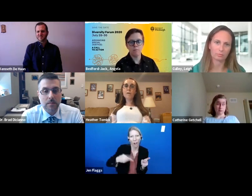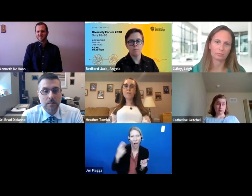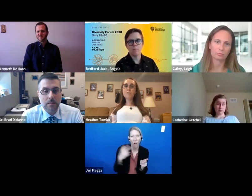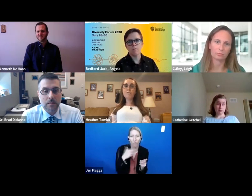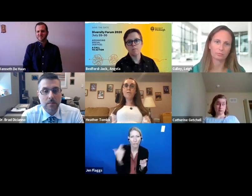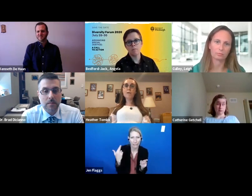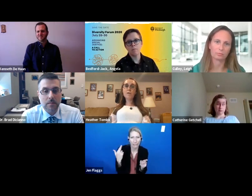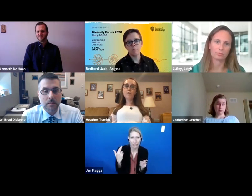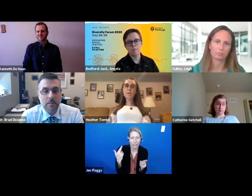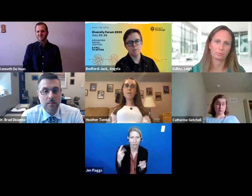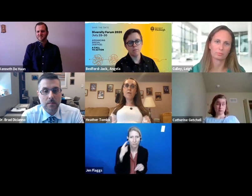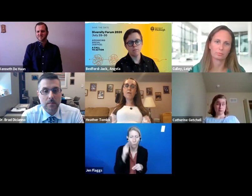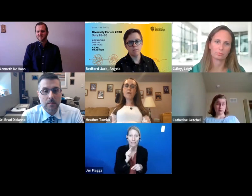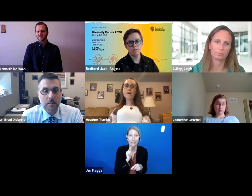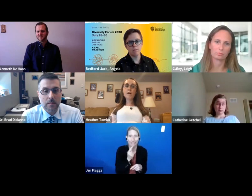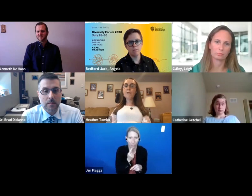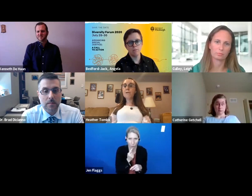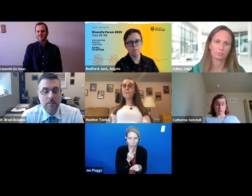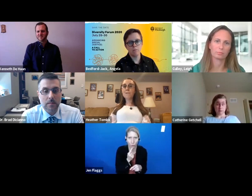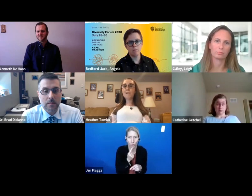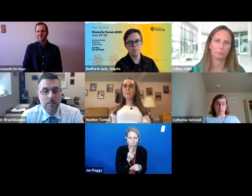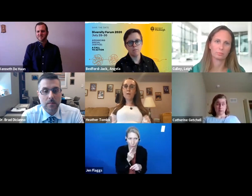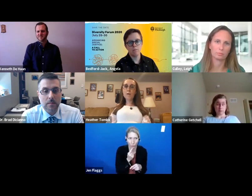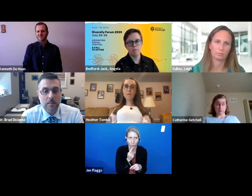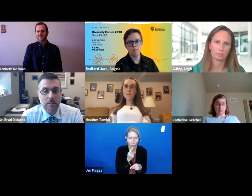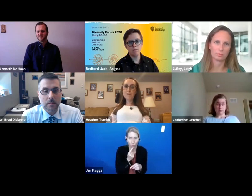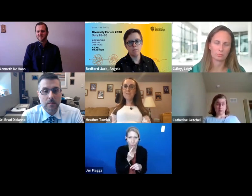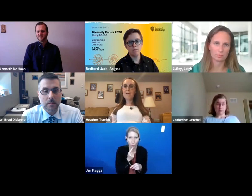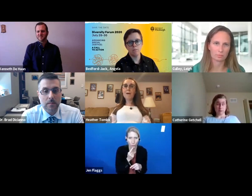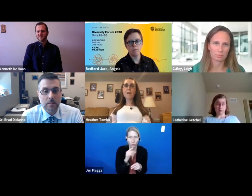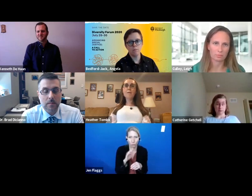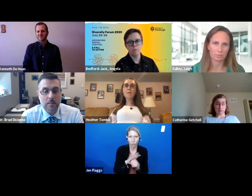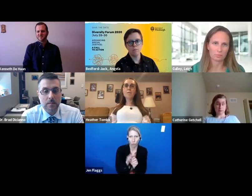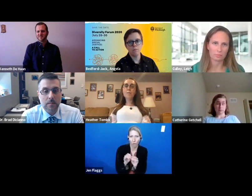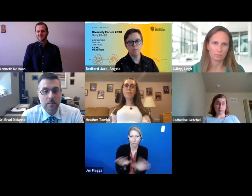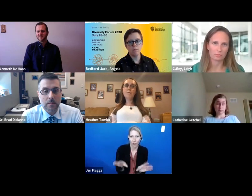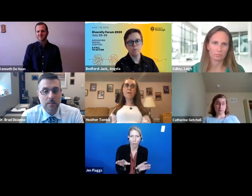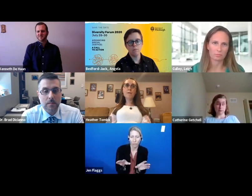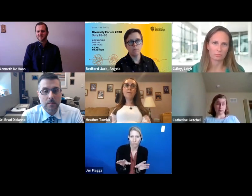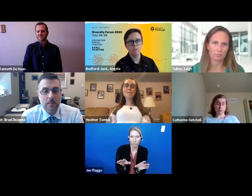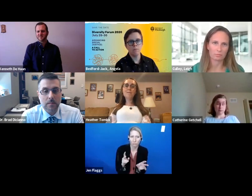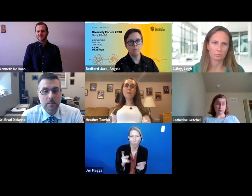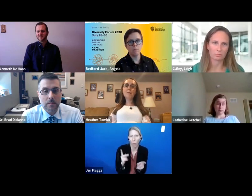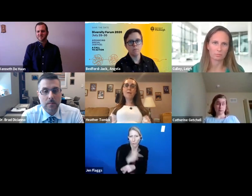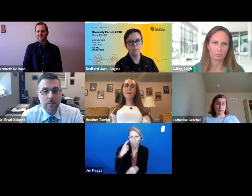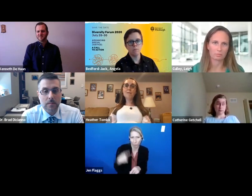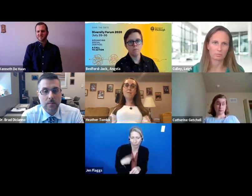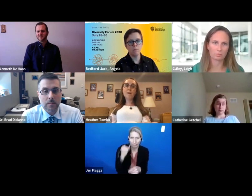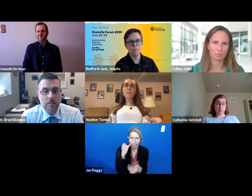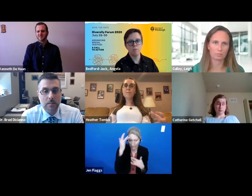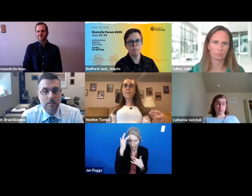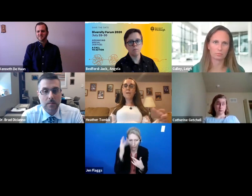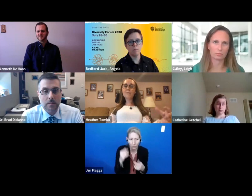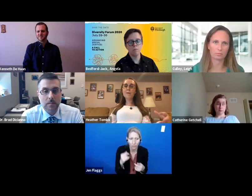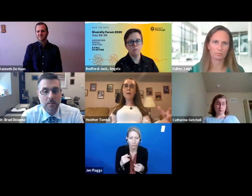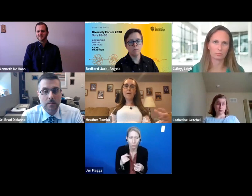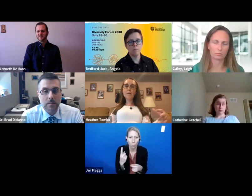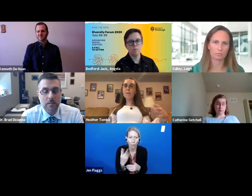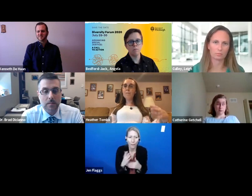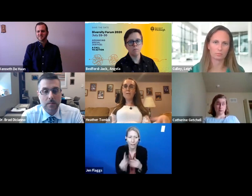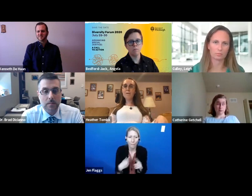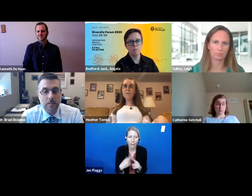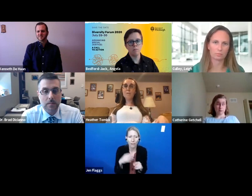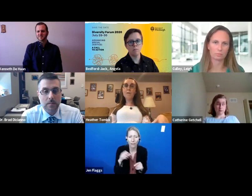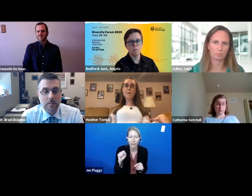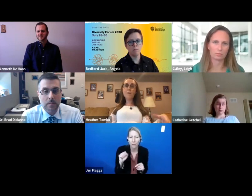for severe cases of COVID. One of the things about SMA is that all